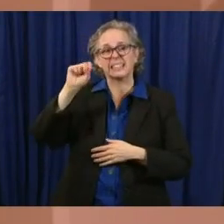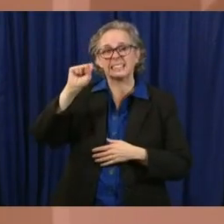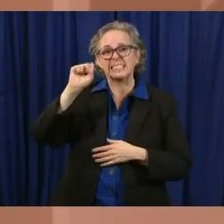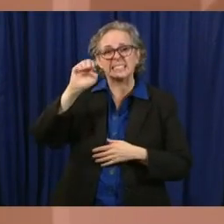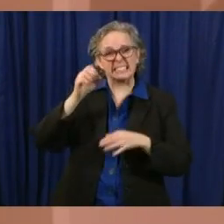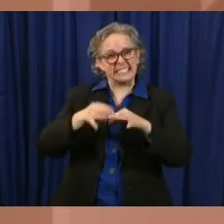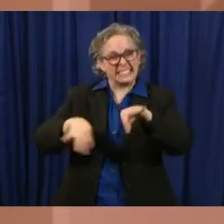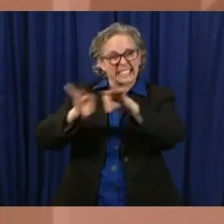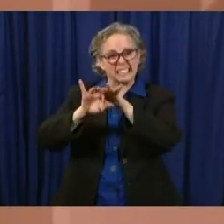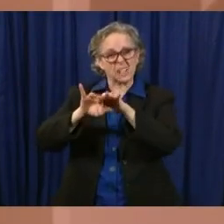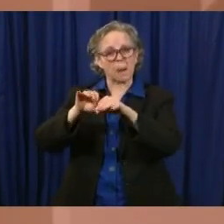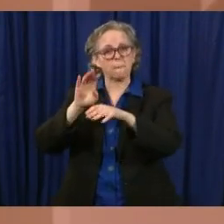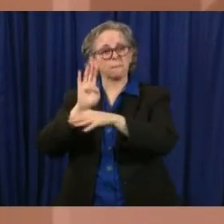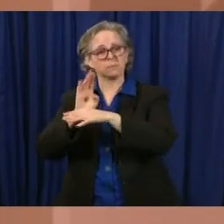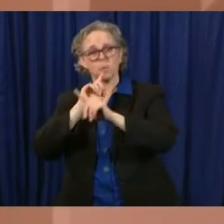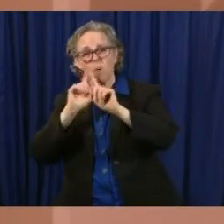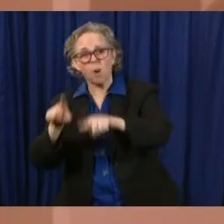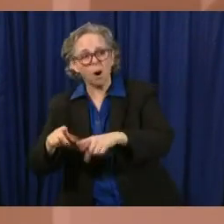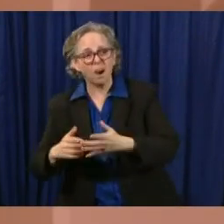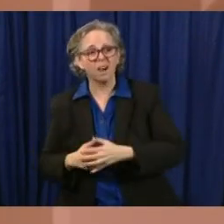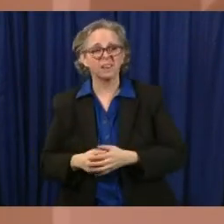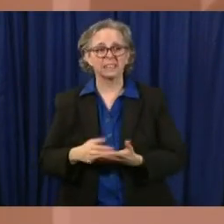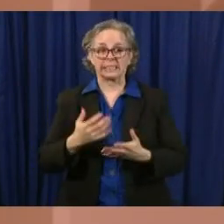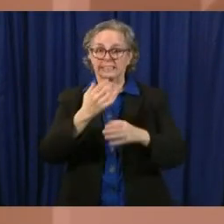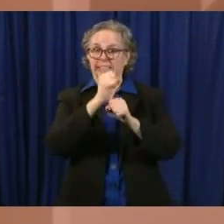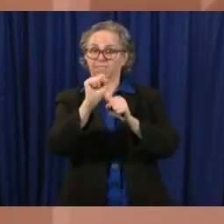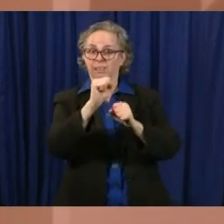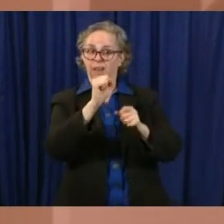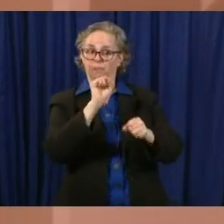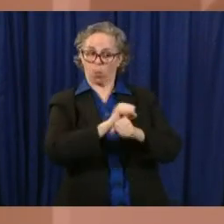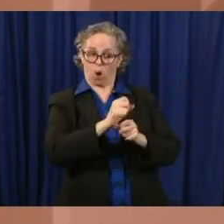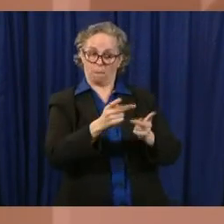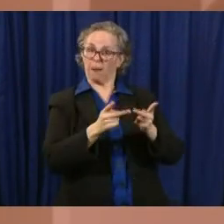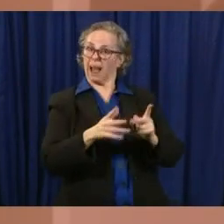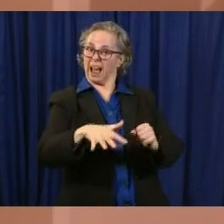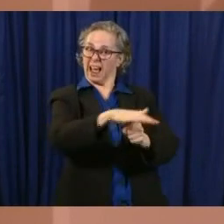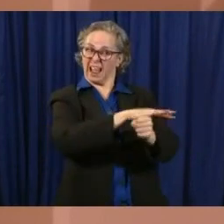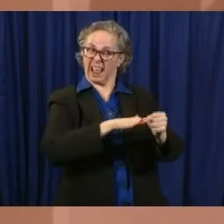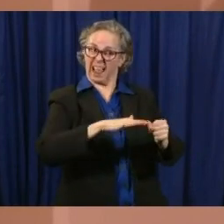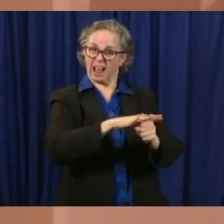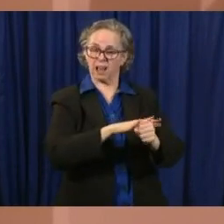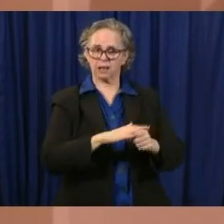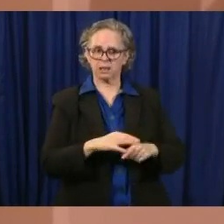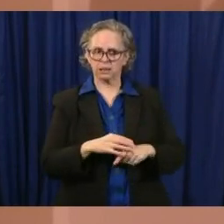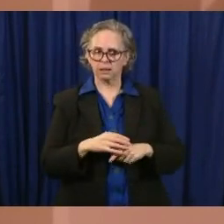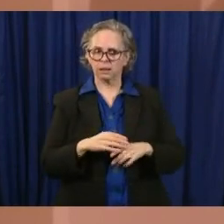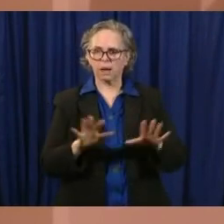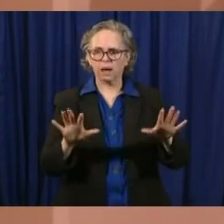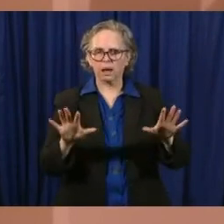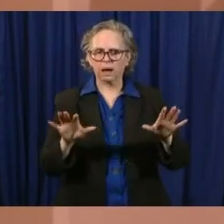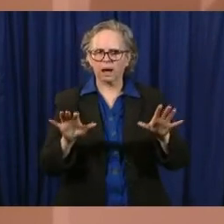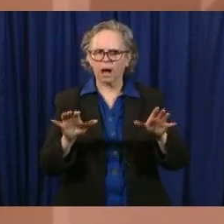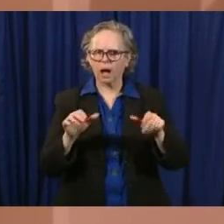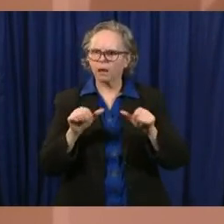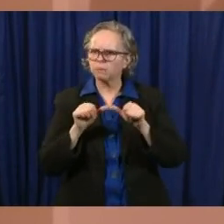you. Continue to try to make sure that we're creating those safe work environments. And as we're thinking about how to go forward,